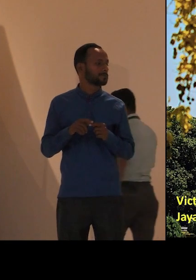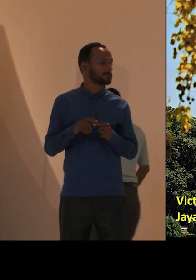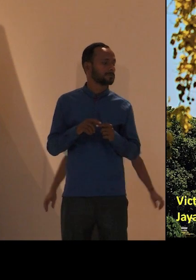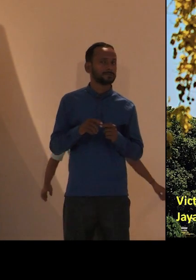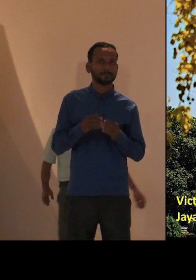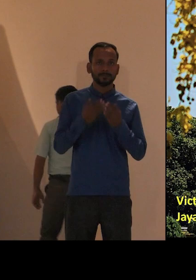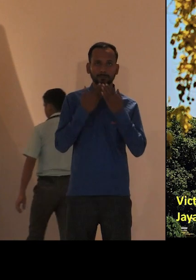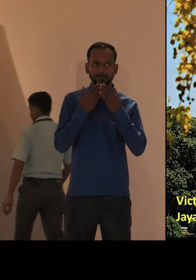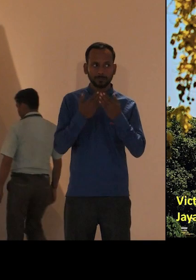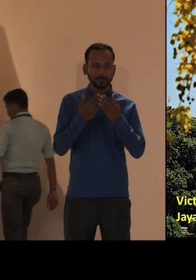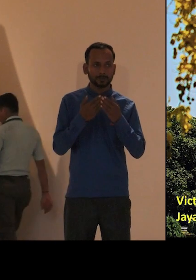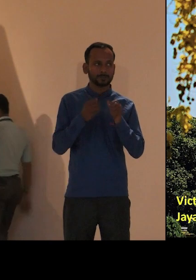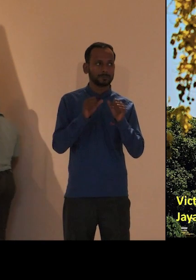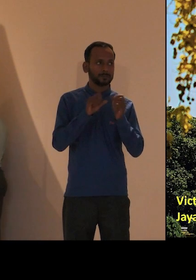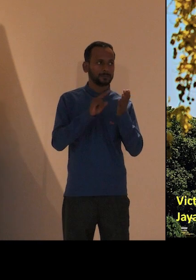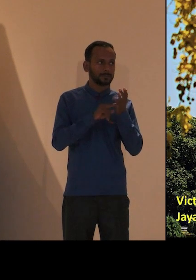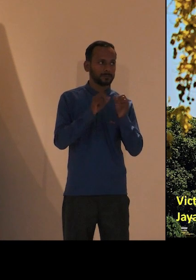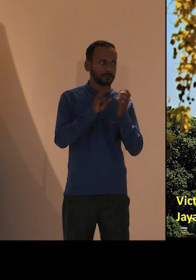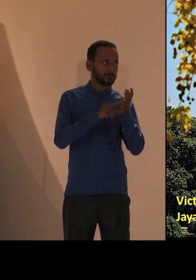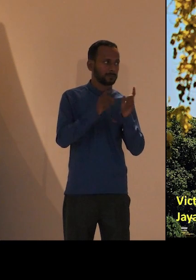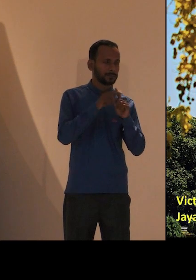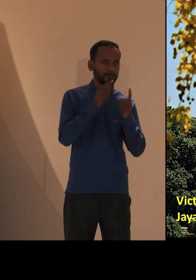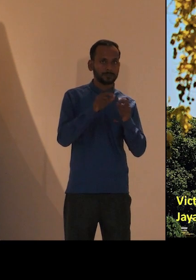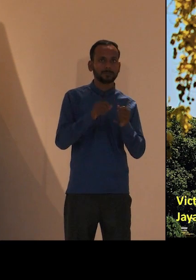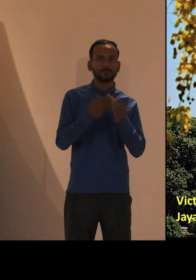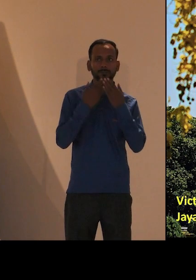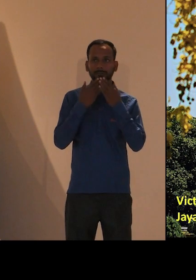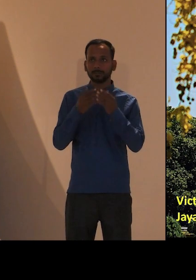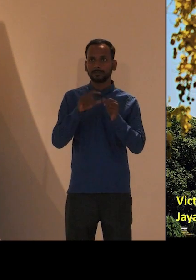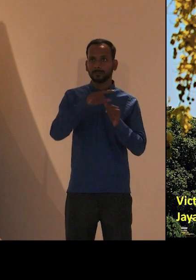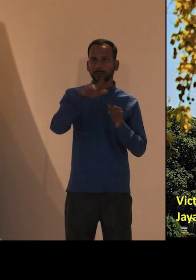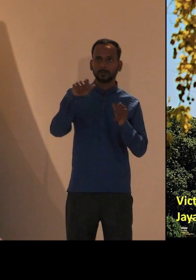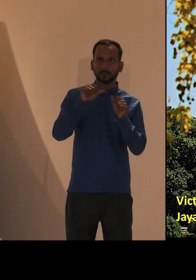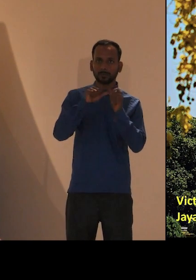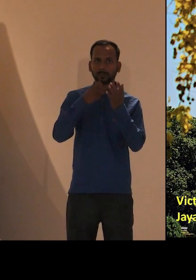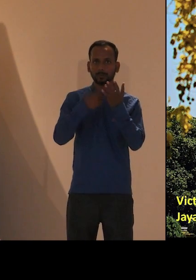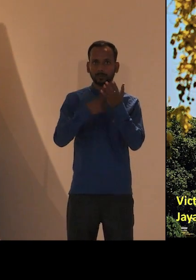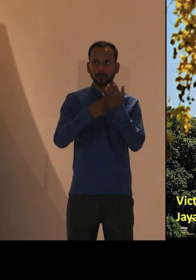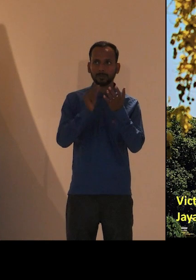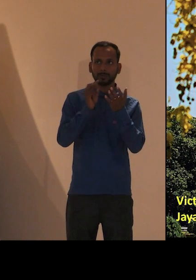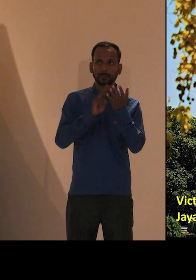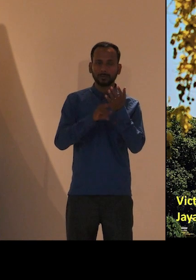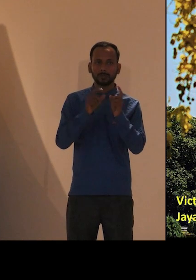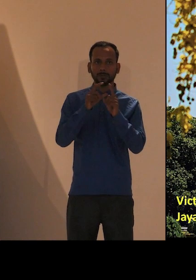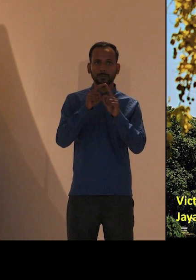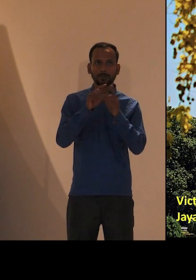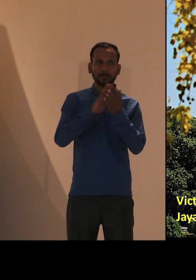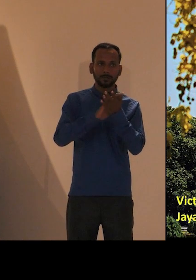Thank you so much, Anant. Thank you so much, Arundhati and your predecessors,